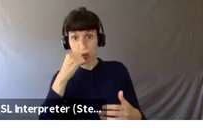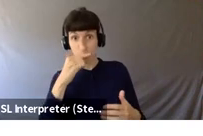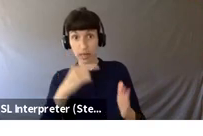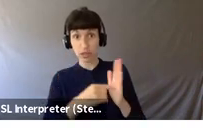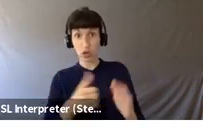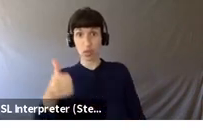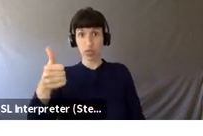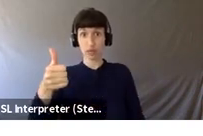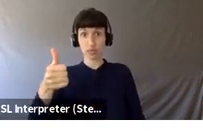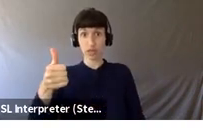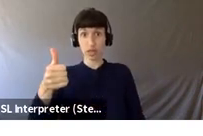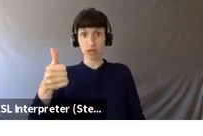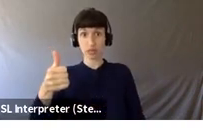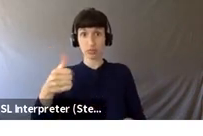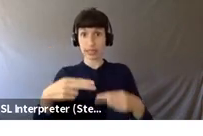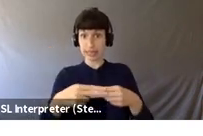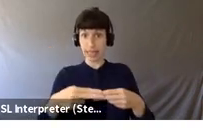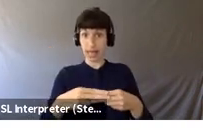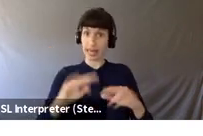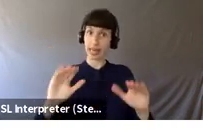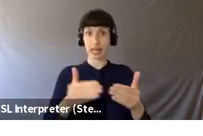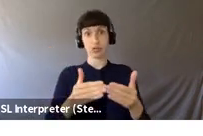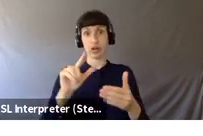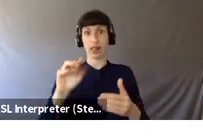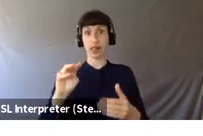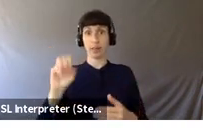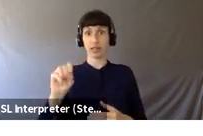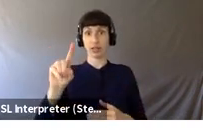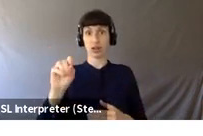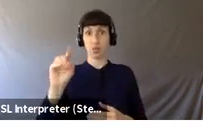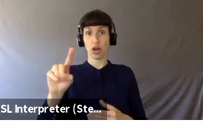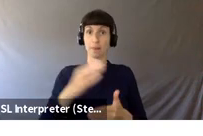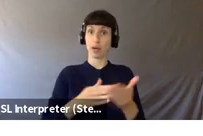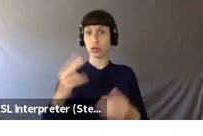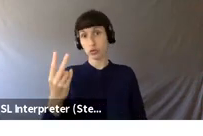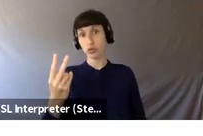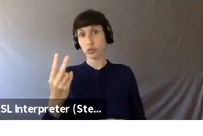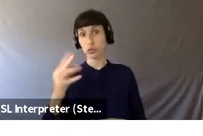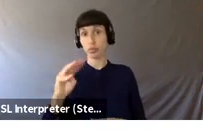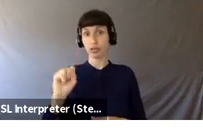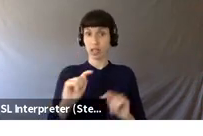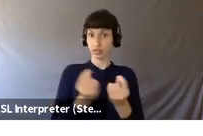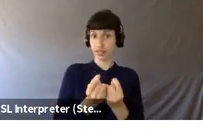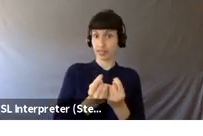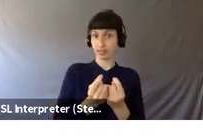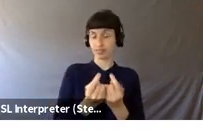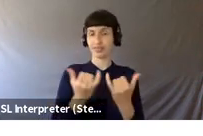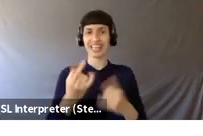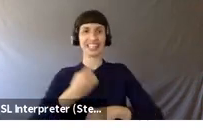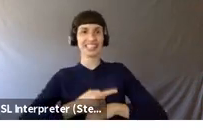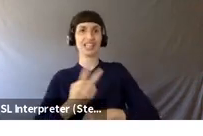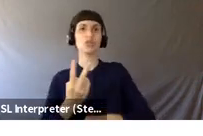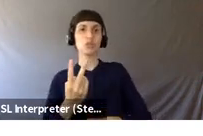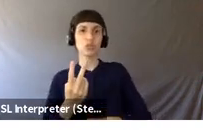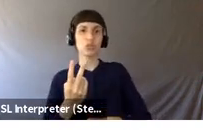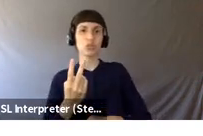our intro slide, LMS 101 Part 2 for Microsoft Teams. This is day two. And remember, yep, we have ready. 3 days, one more day